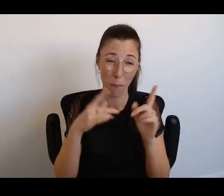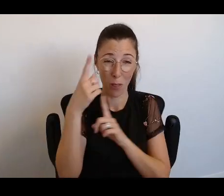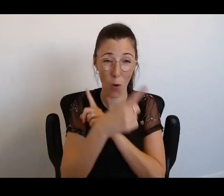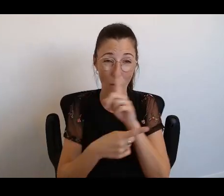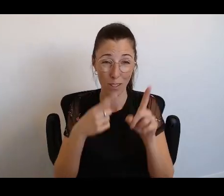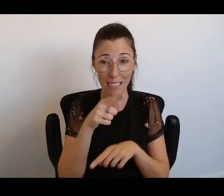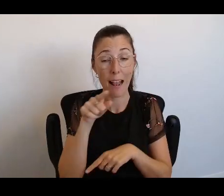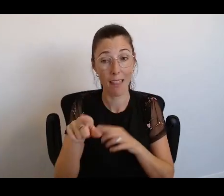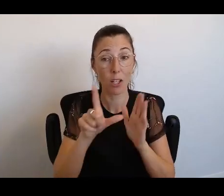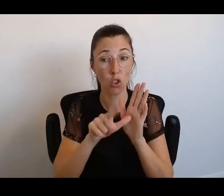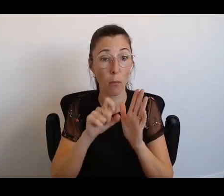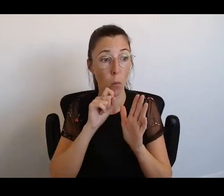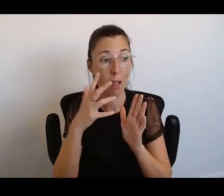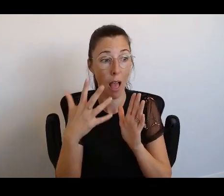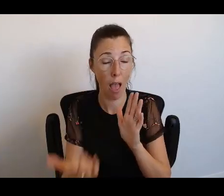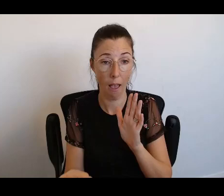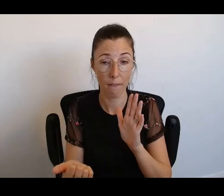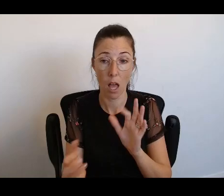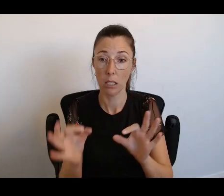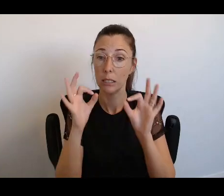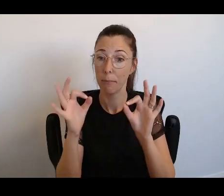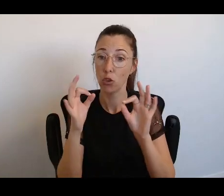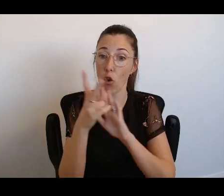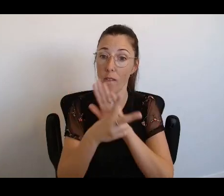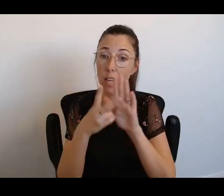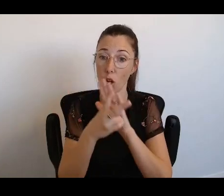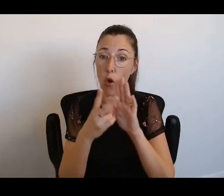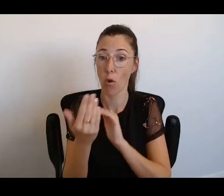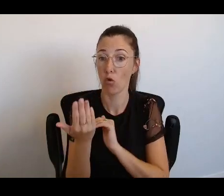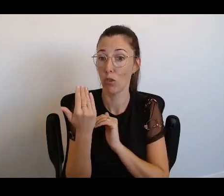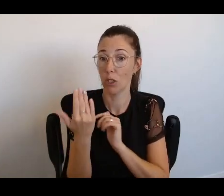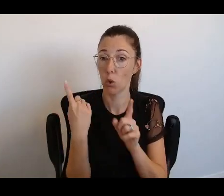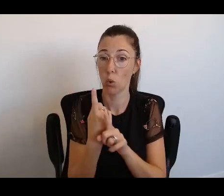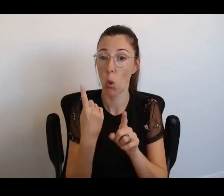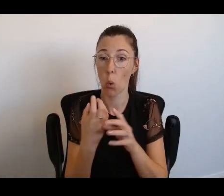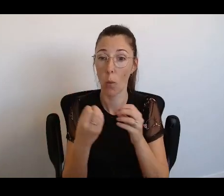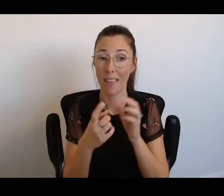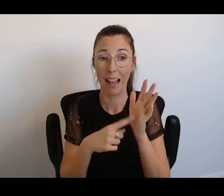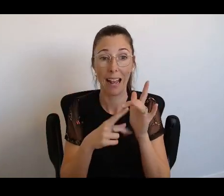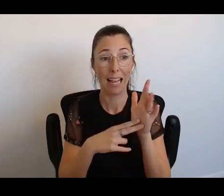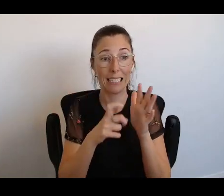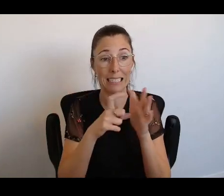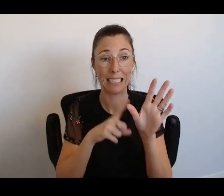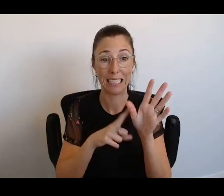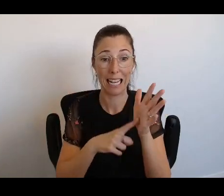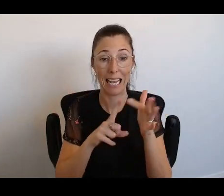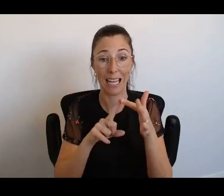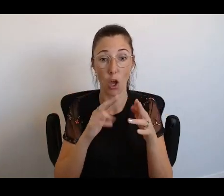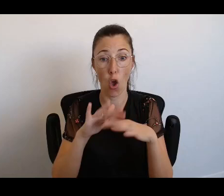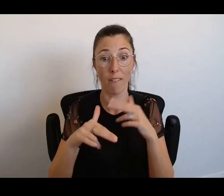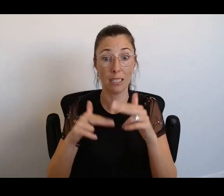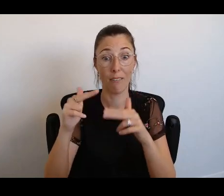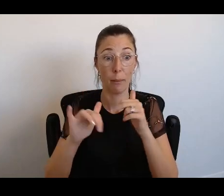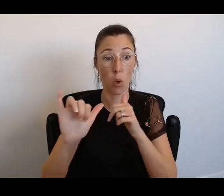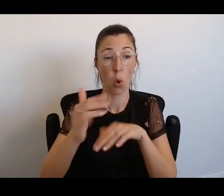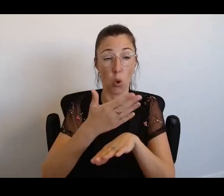be screening a special recording of a recent talk with Lindy Lee about the development of her major new sculptural installation Ouroboros,